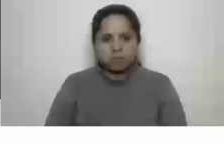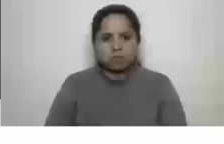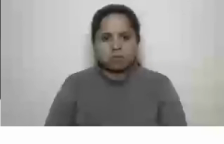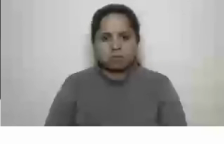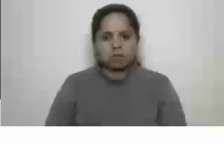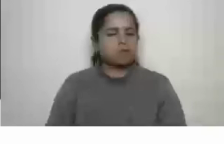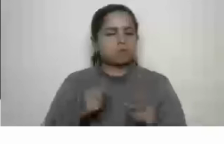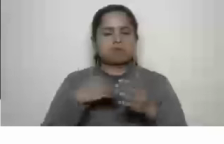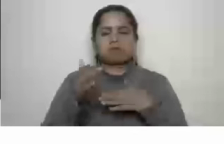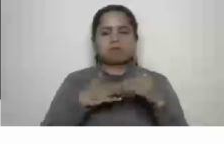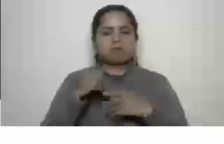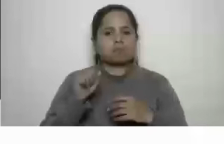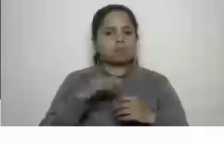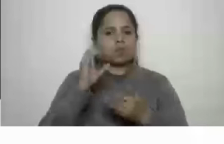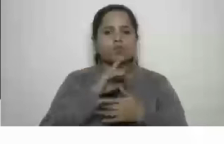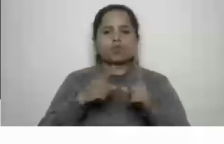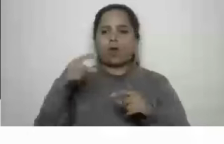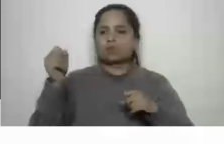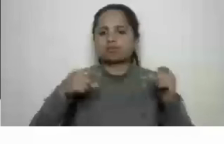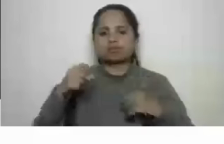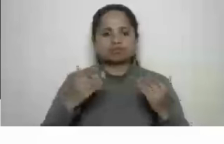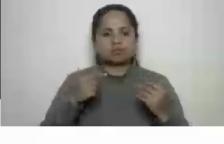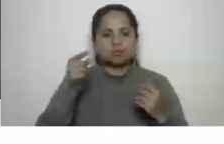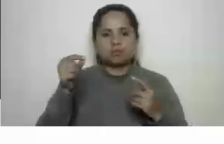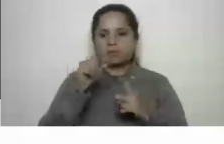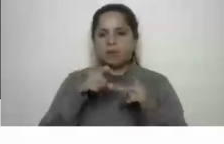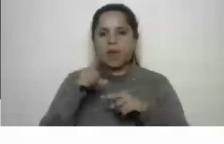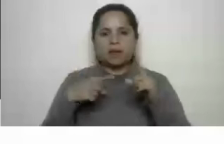Okay, anyway, we can just go with the chat box in that case, if that's fine with everyone.